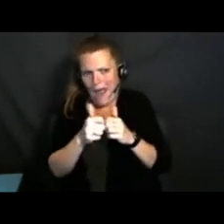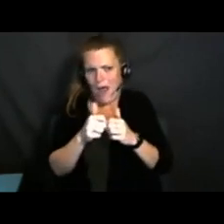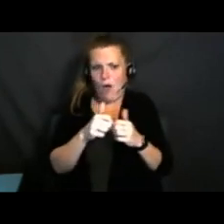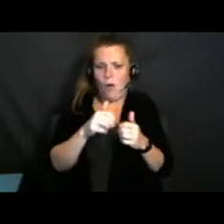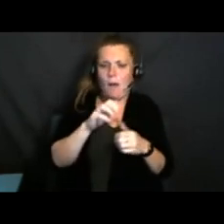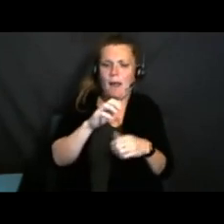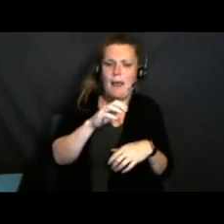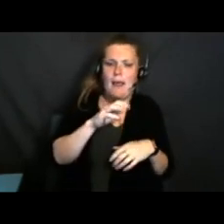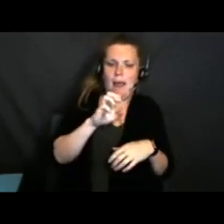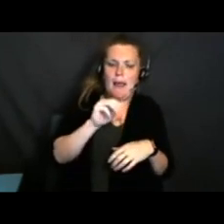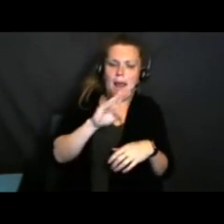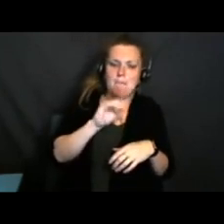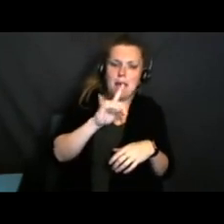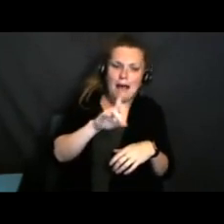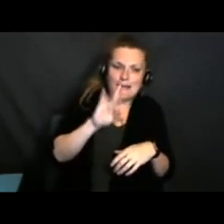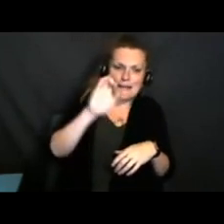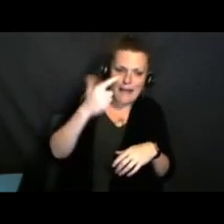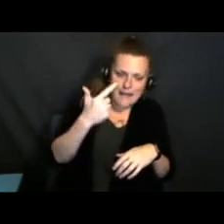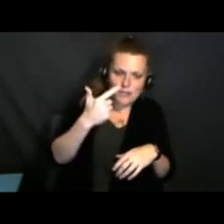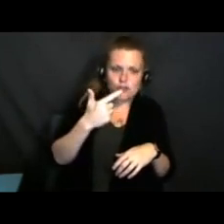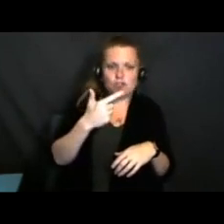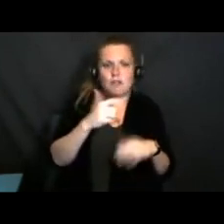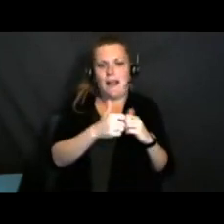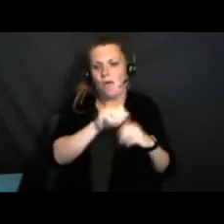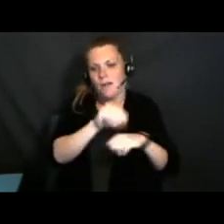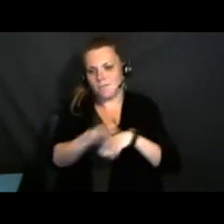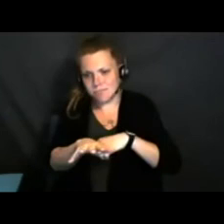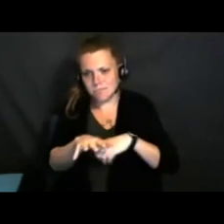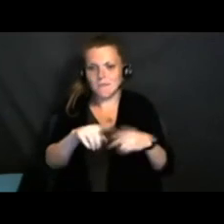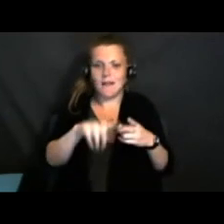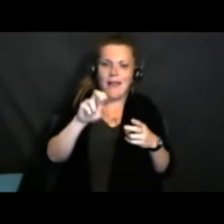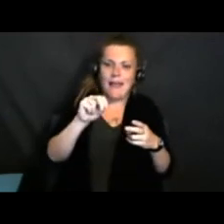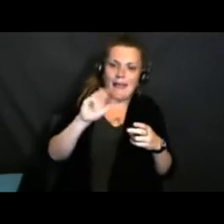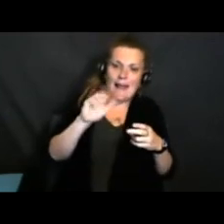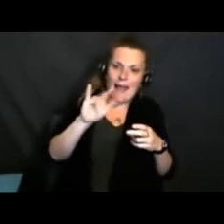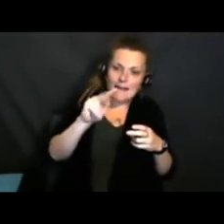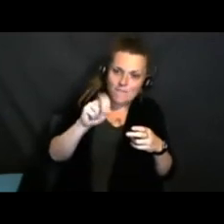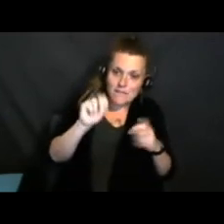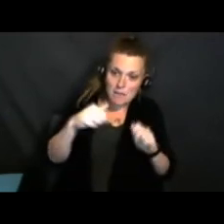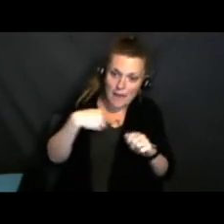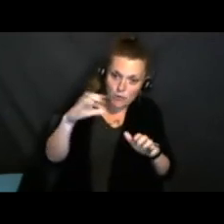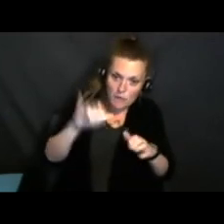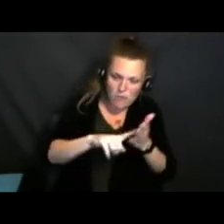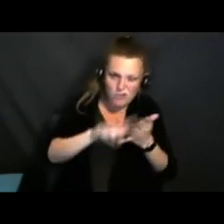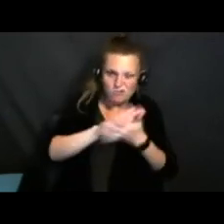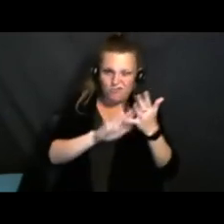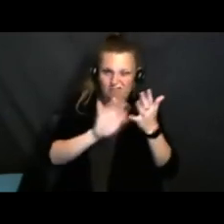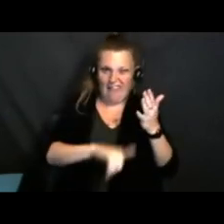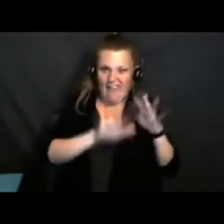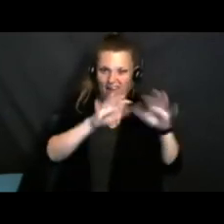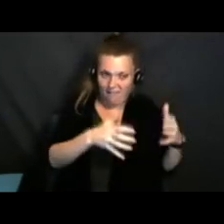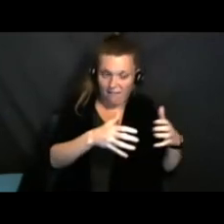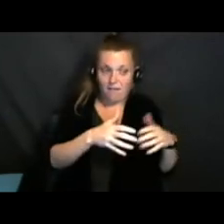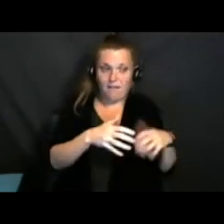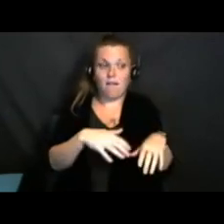cognition, how can we apply ideas from embedded cognition, particularly in activism, to research, is for example, the way we